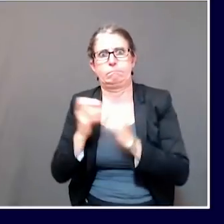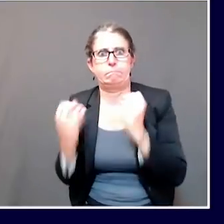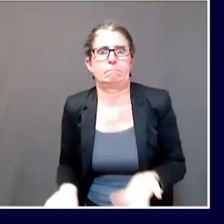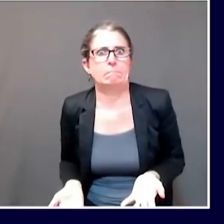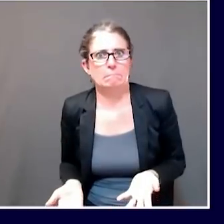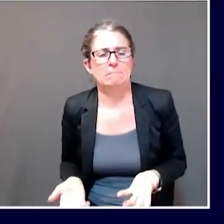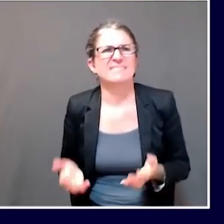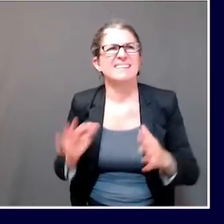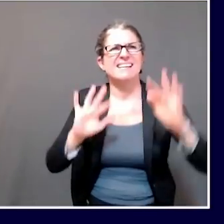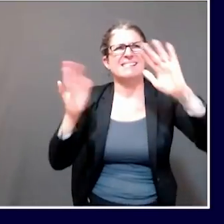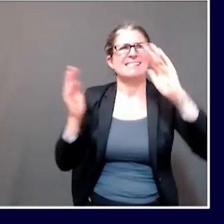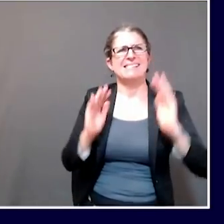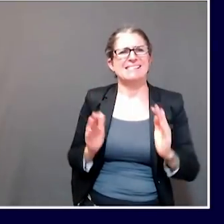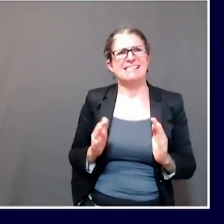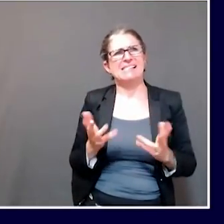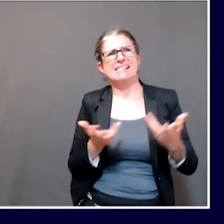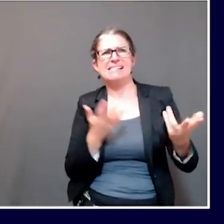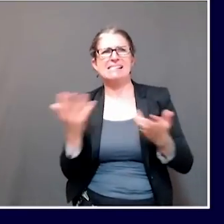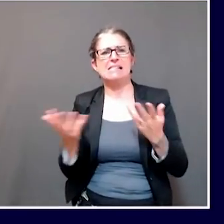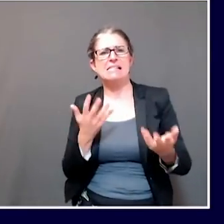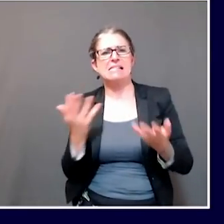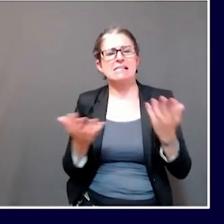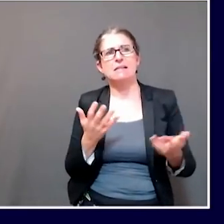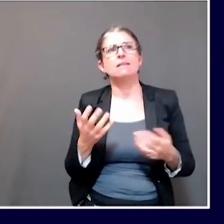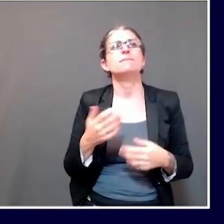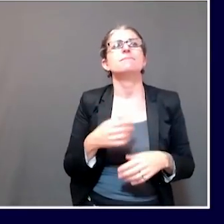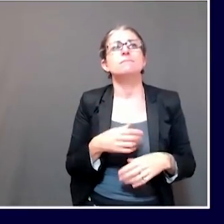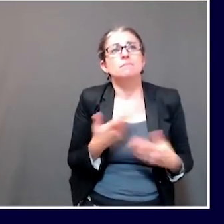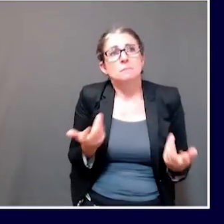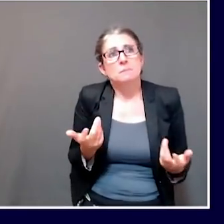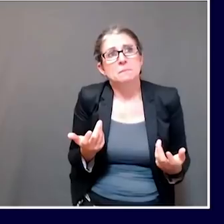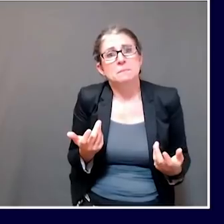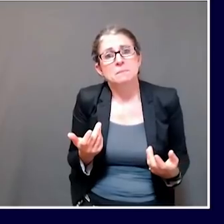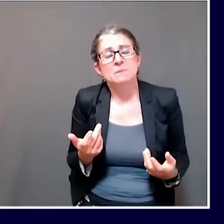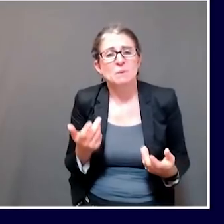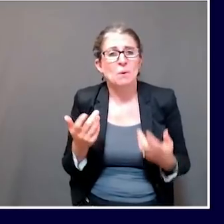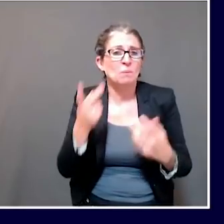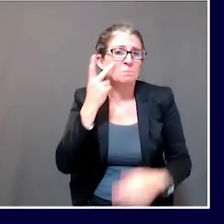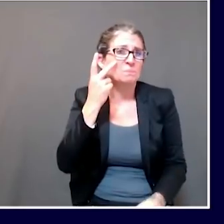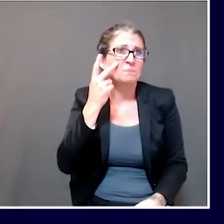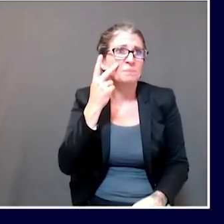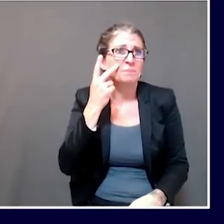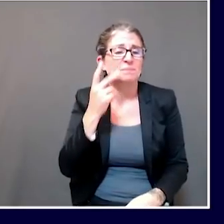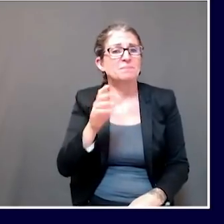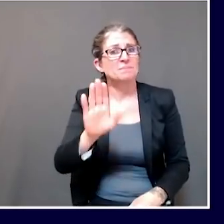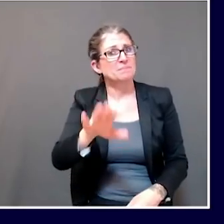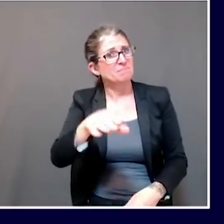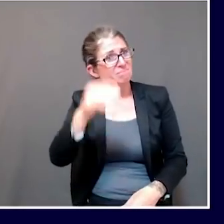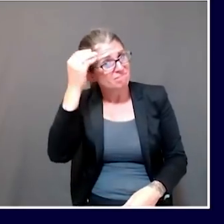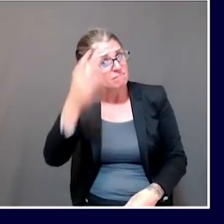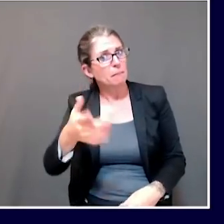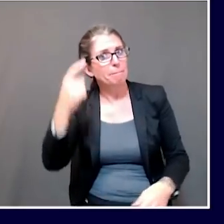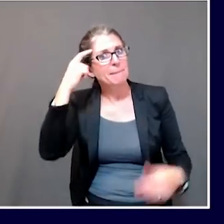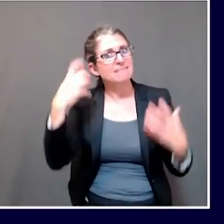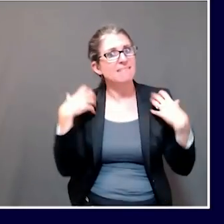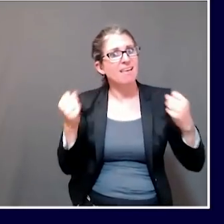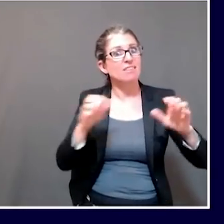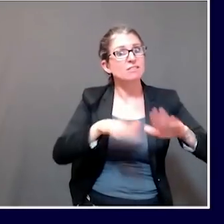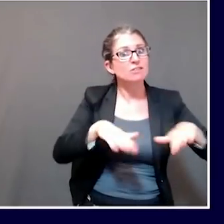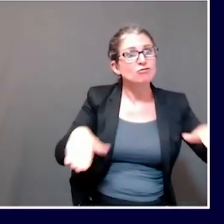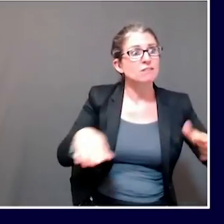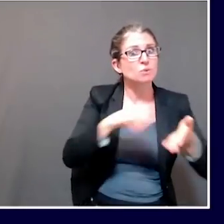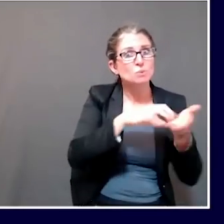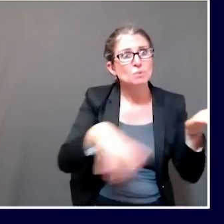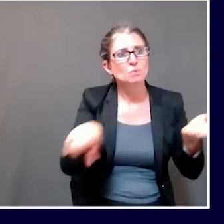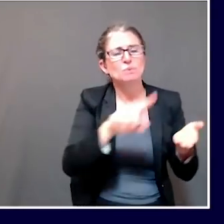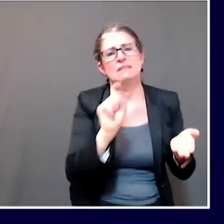been made whatsoever, but I think that's really where the discussion is at right now. But make no mistake, contact sports of that nature do